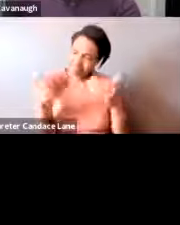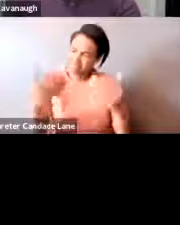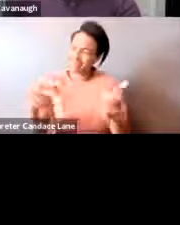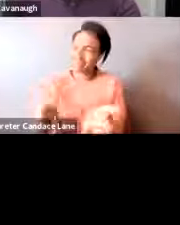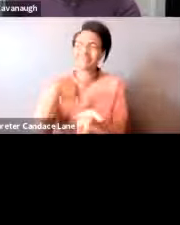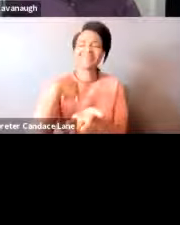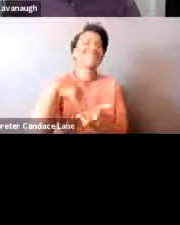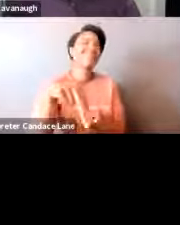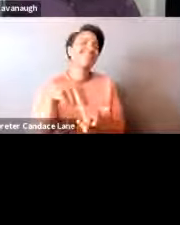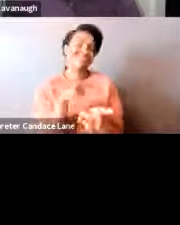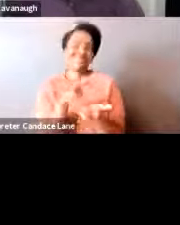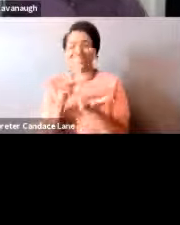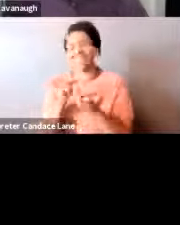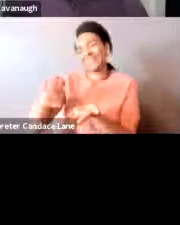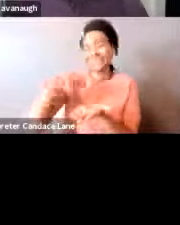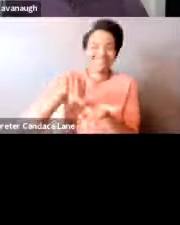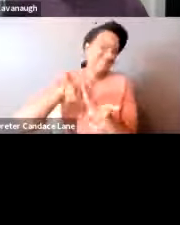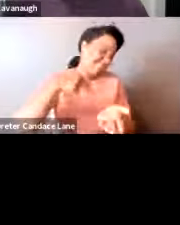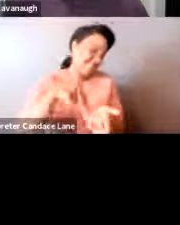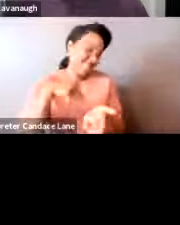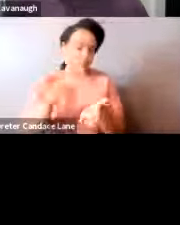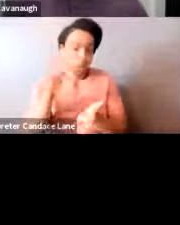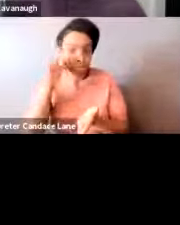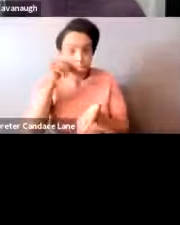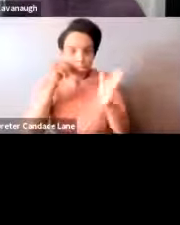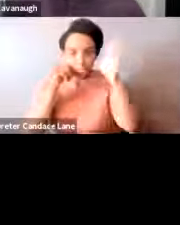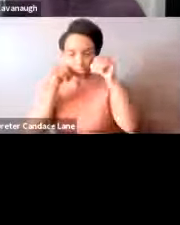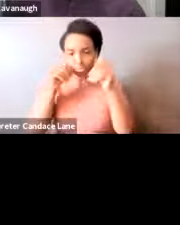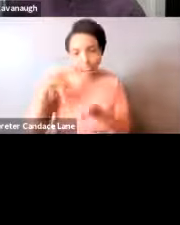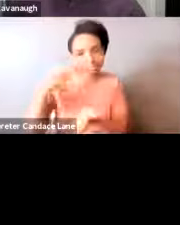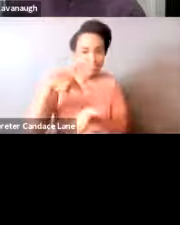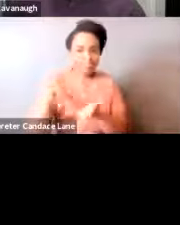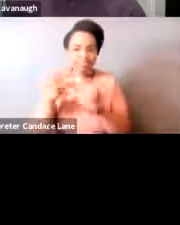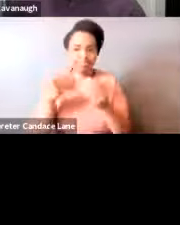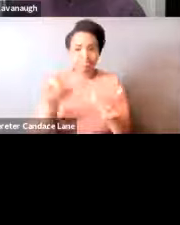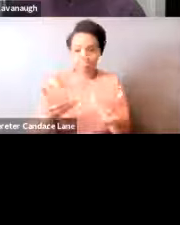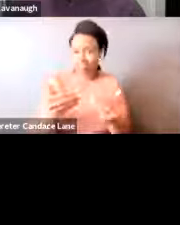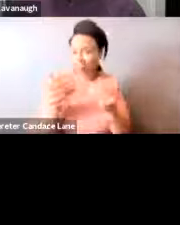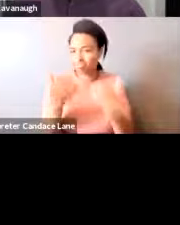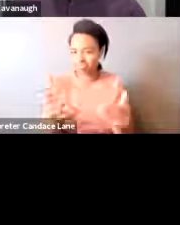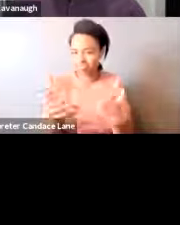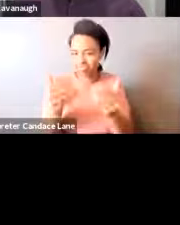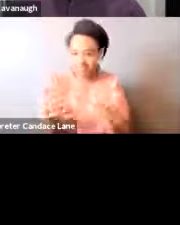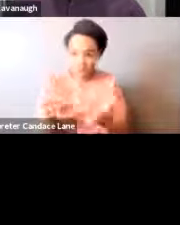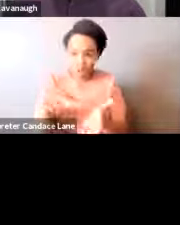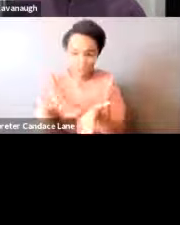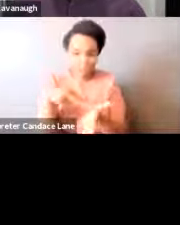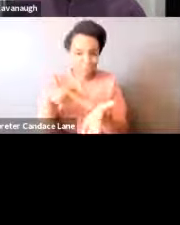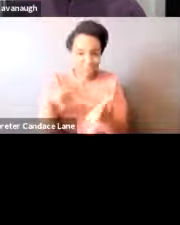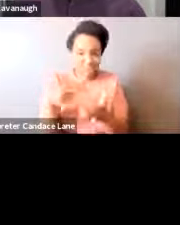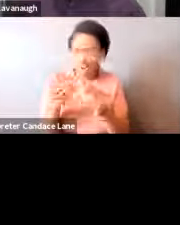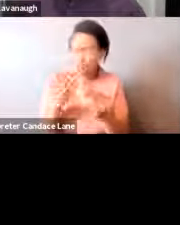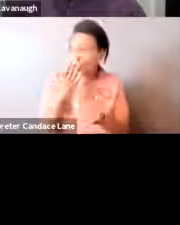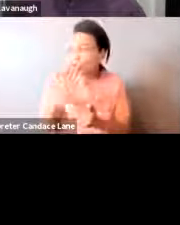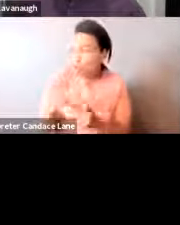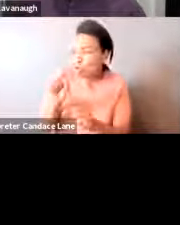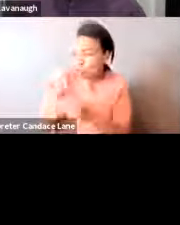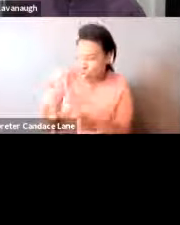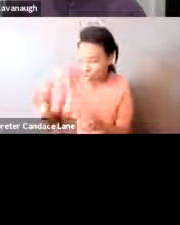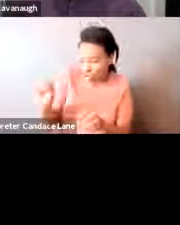to smithereens. Wrestle up those moans and sighs for the good working Henrys of